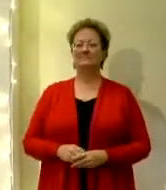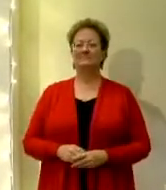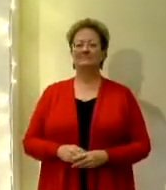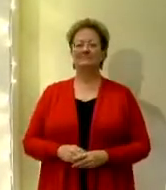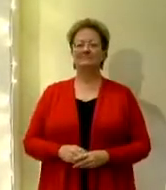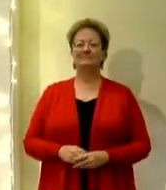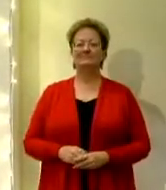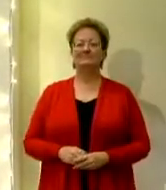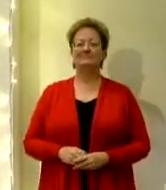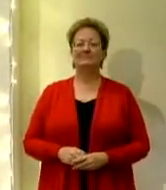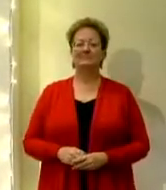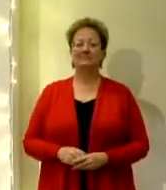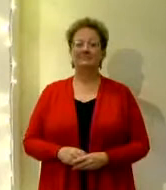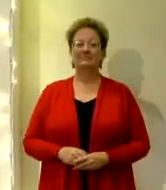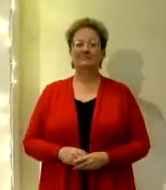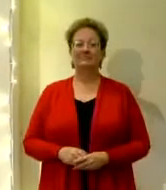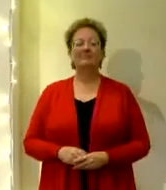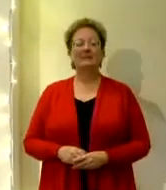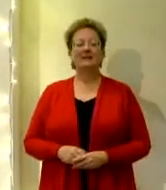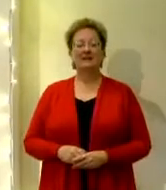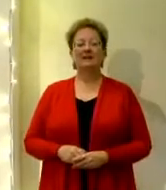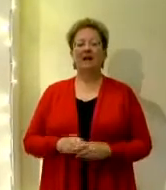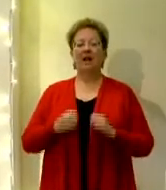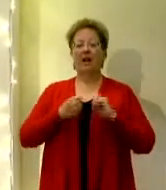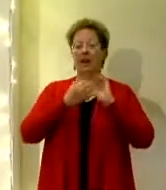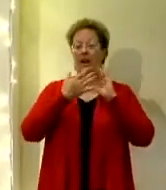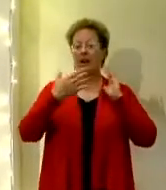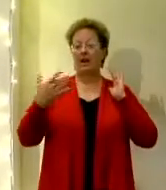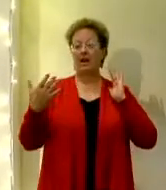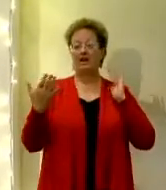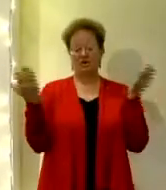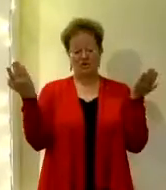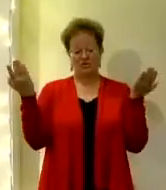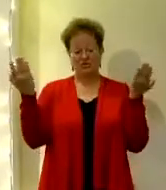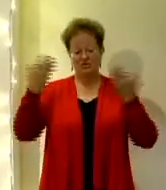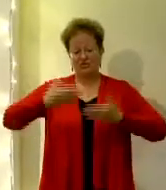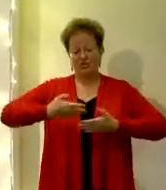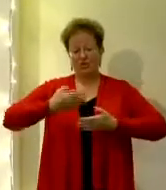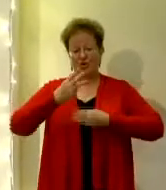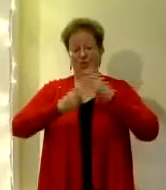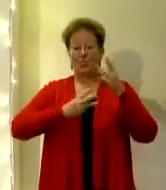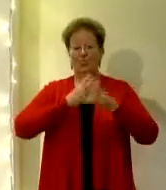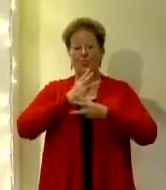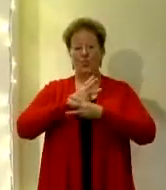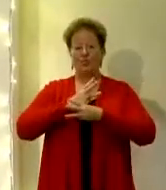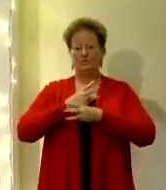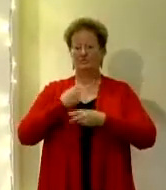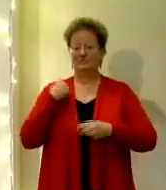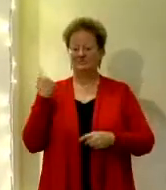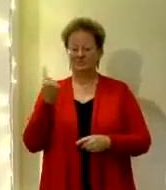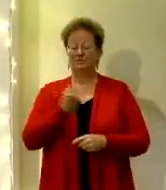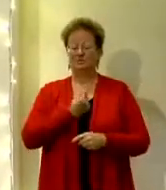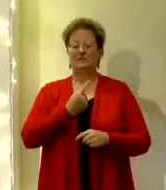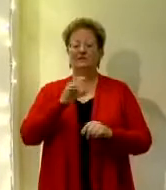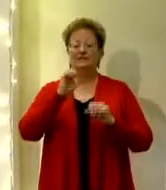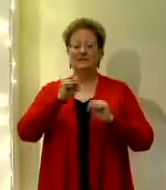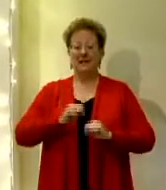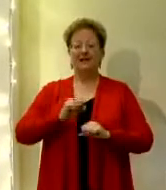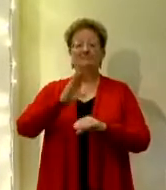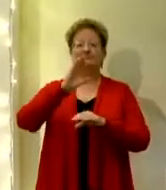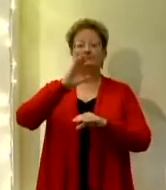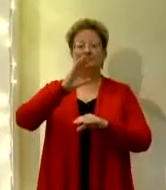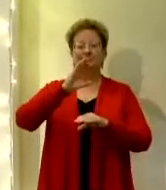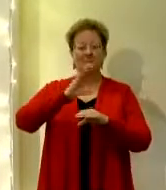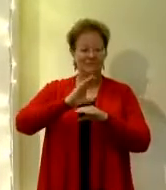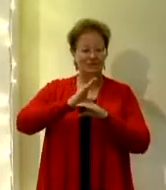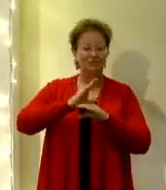still on at church? To be a light into a dark world. A world filled with frustration and